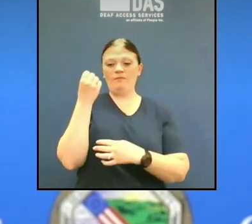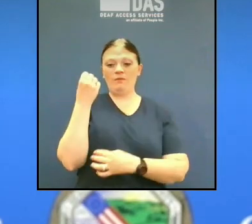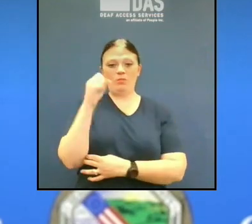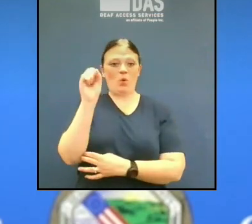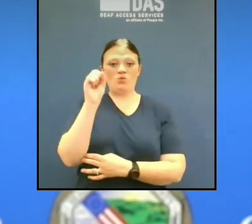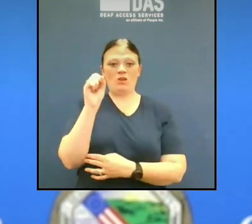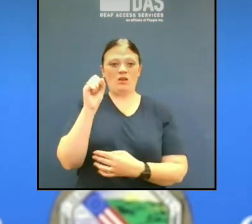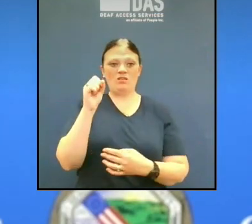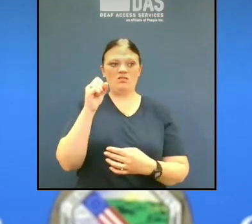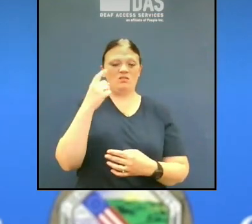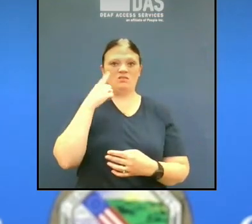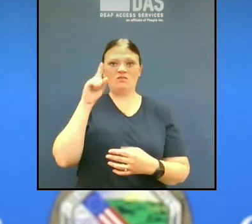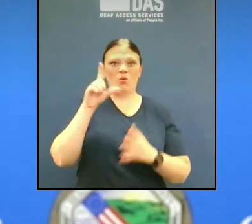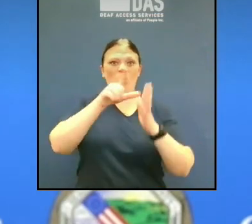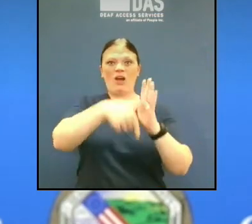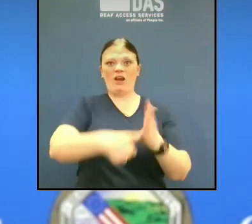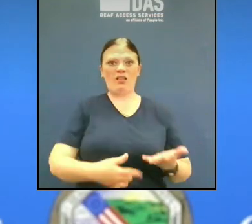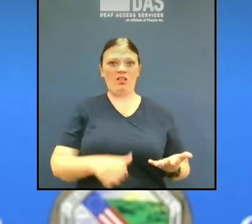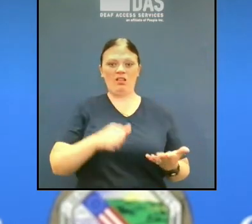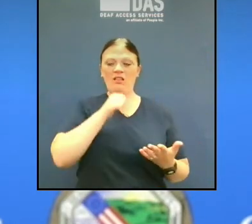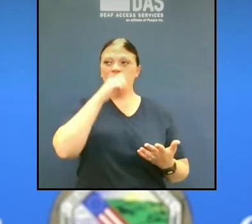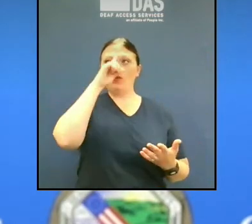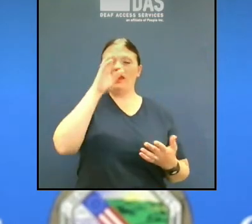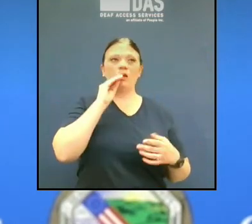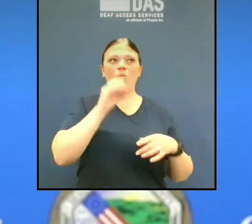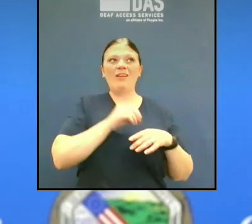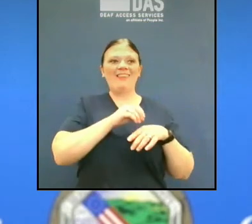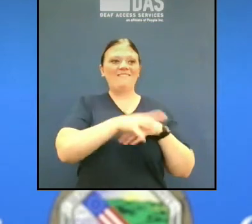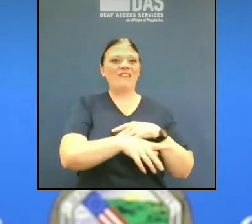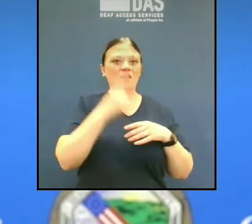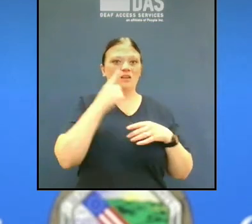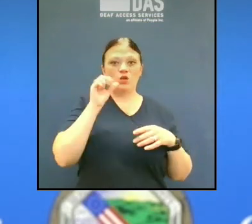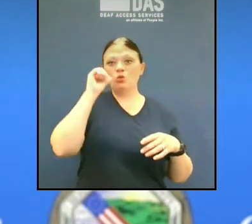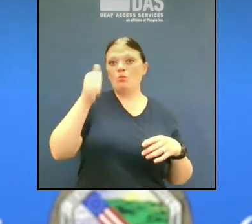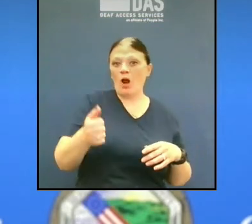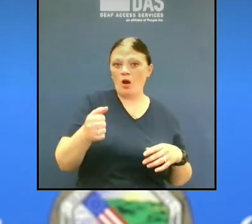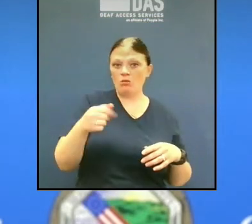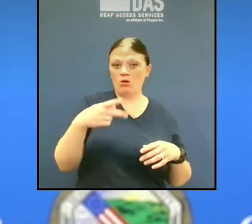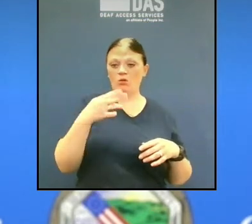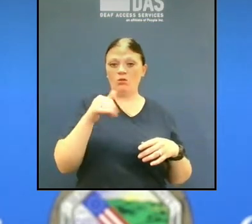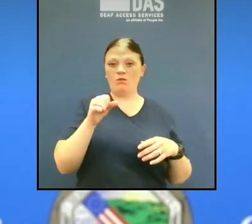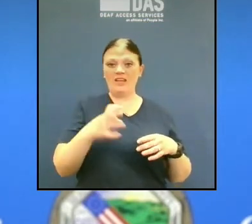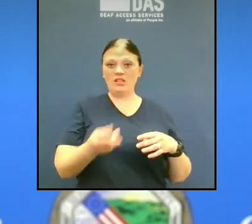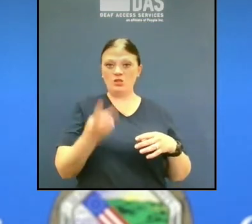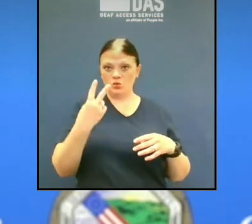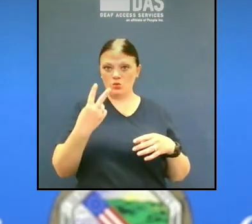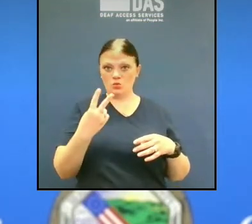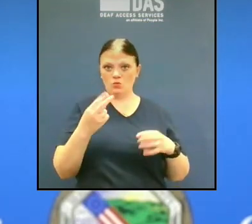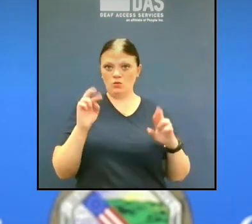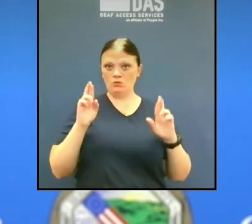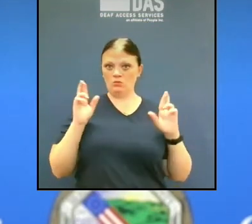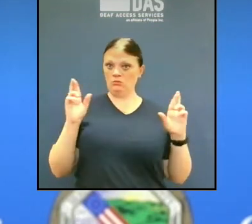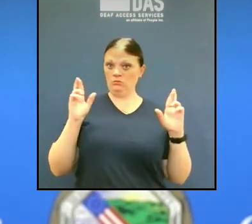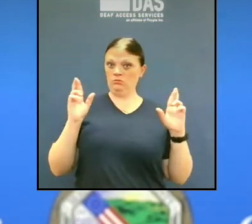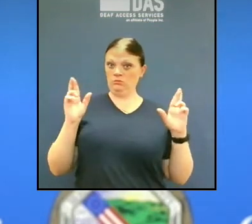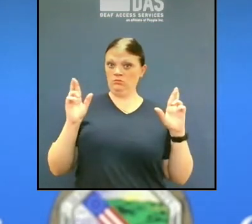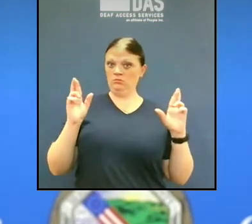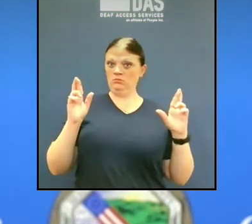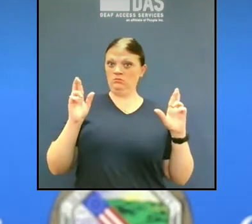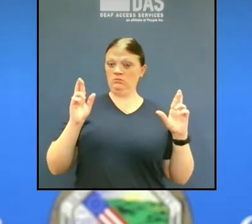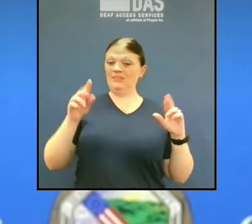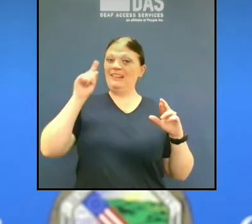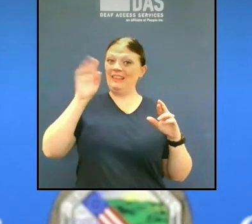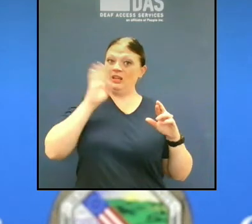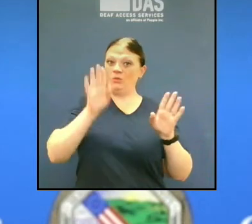for some time now. I don't think it will affect us with regards to phase 2 tomorrow. which once again, I'm crossing the fingers. I think we're going to